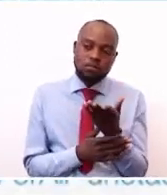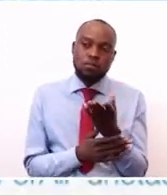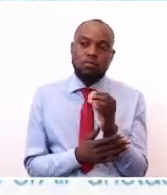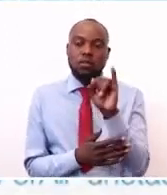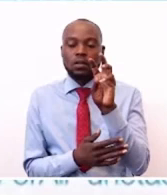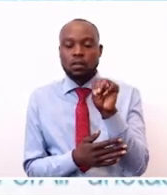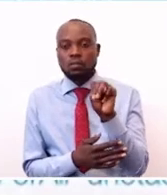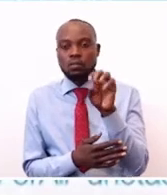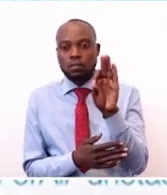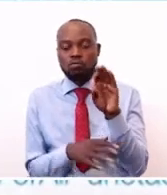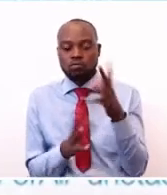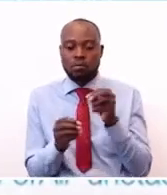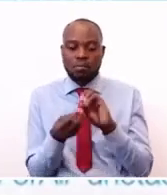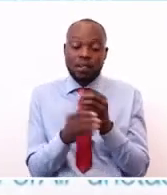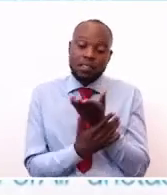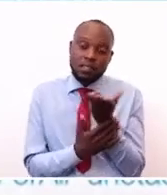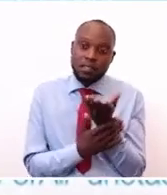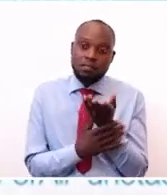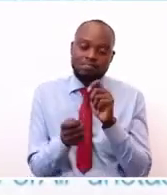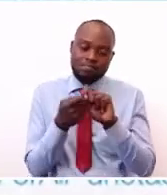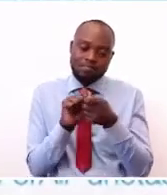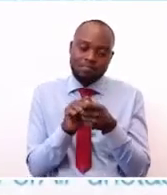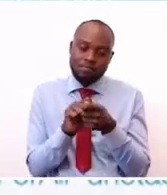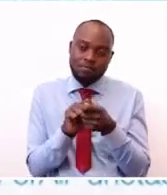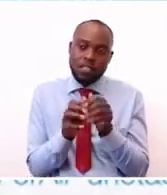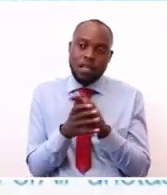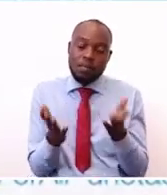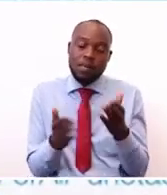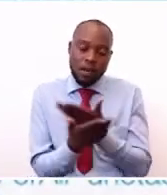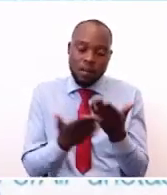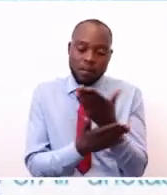do something with SDRs, which, I mean, as we've discussed already, is